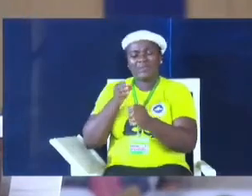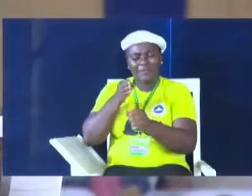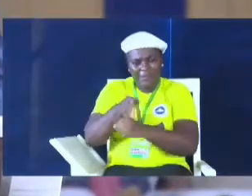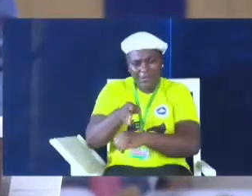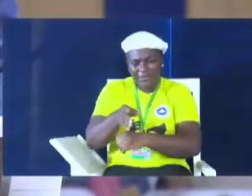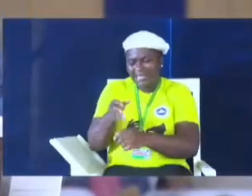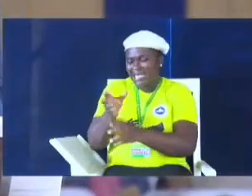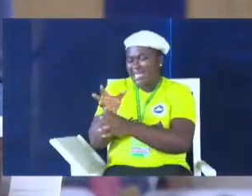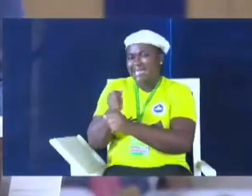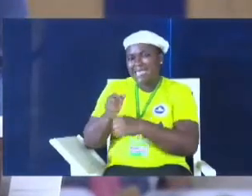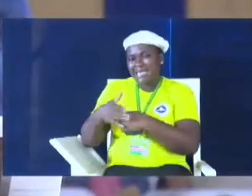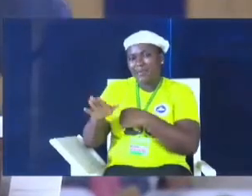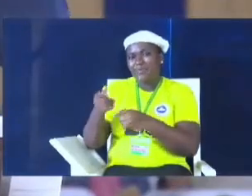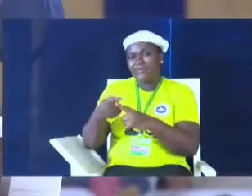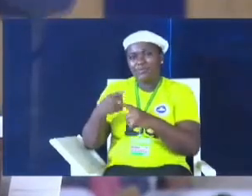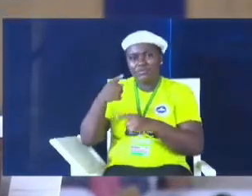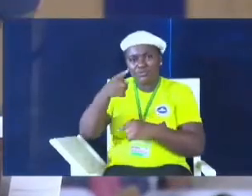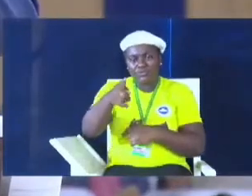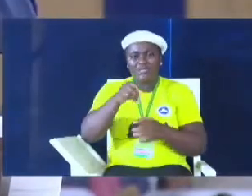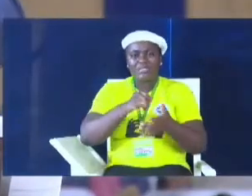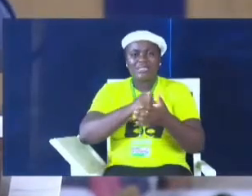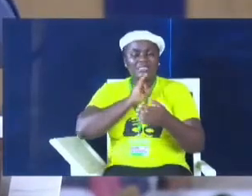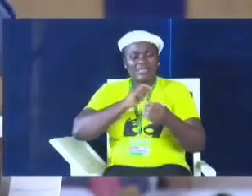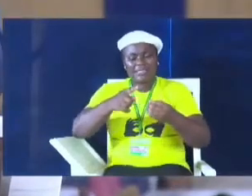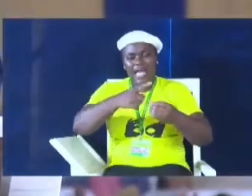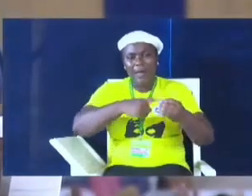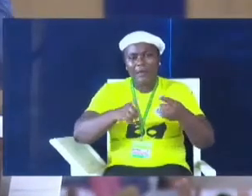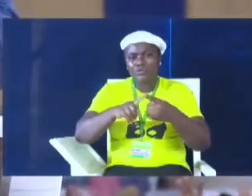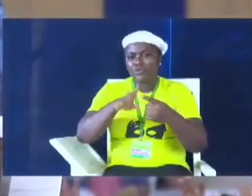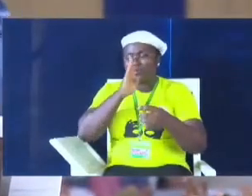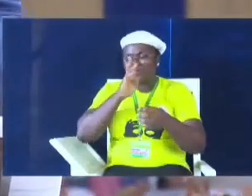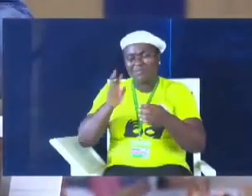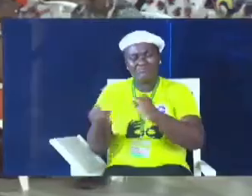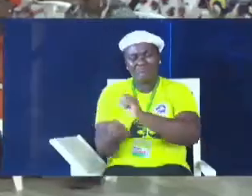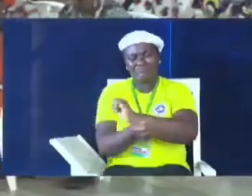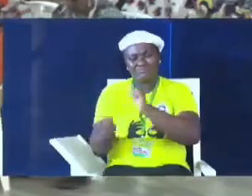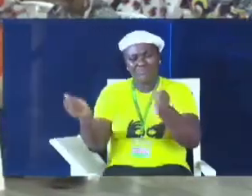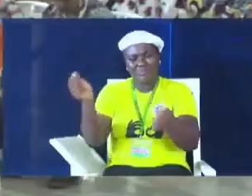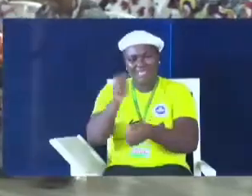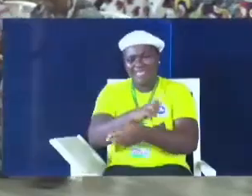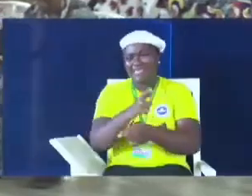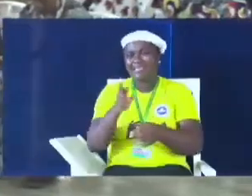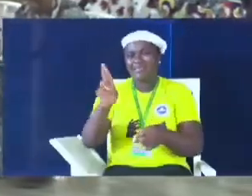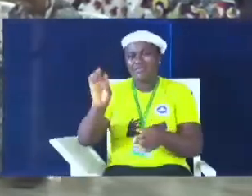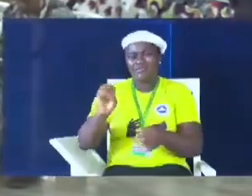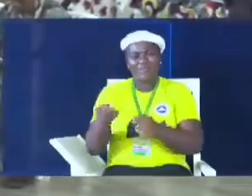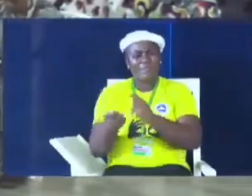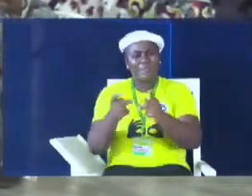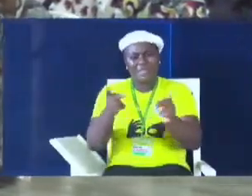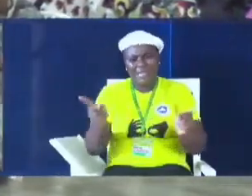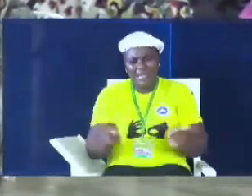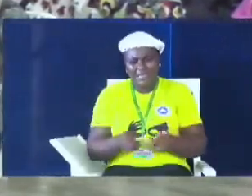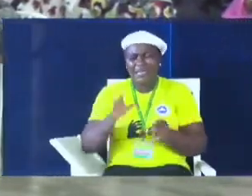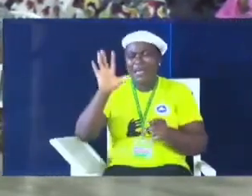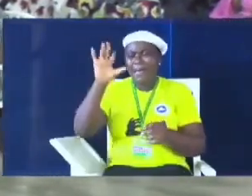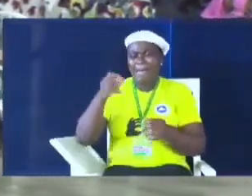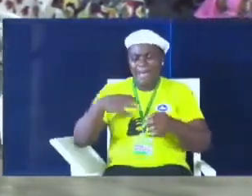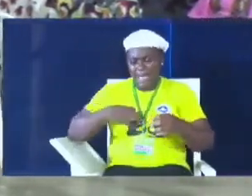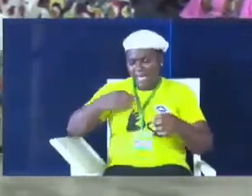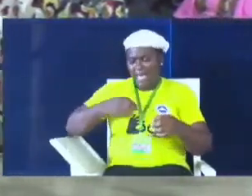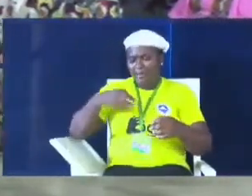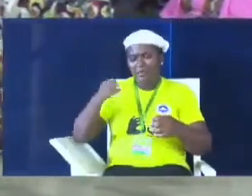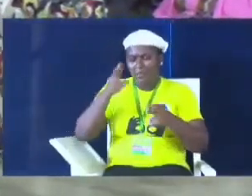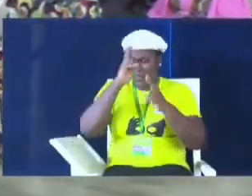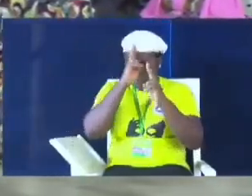you, it is about to be replaced by garments of honor,